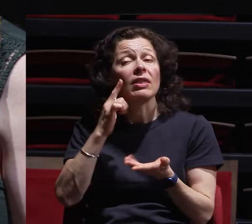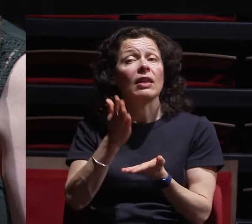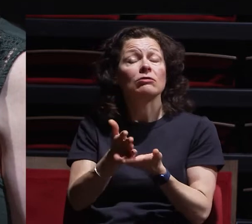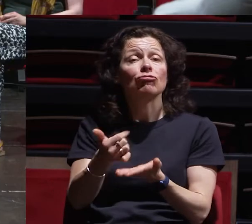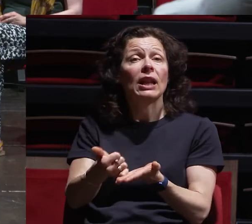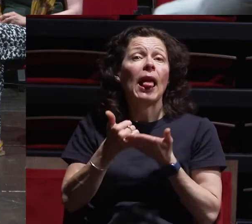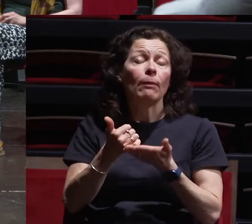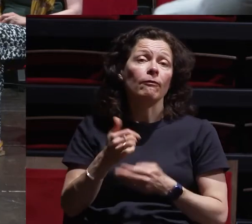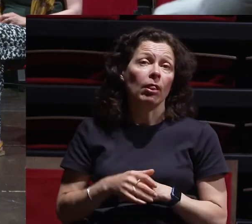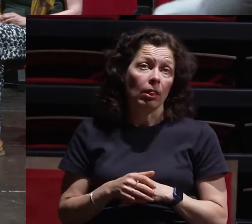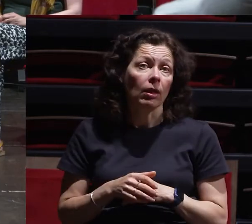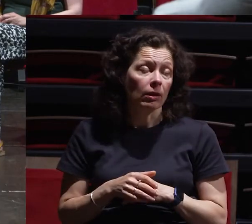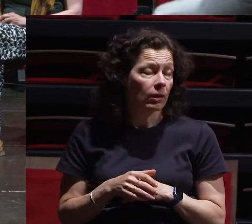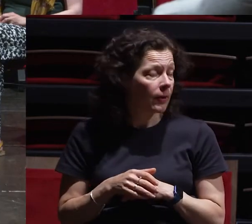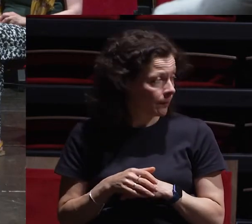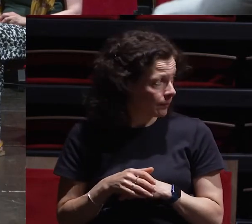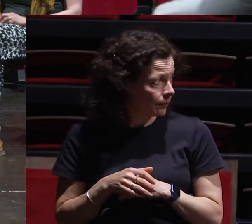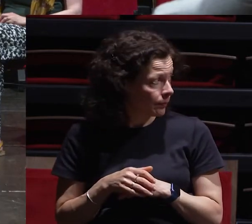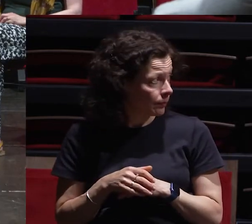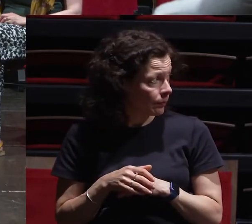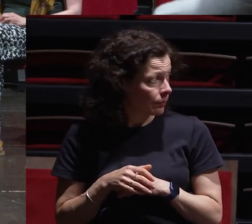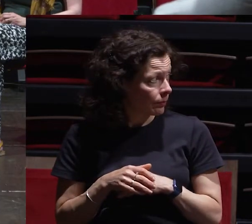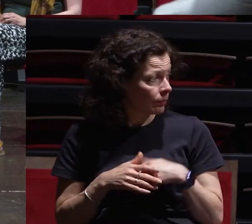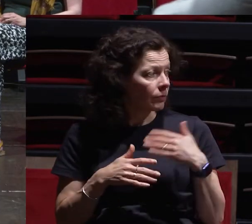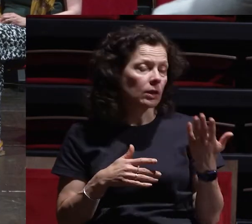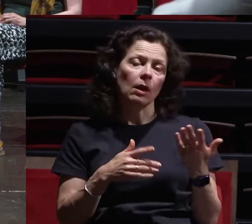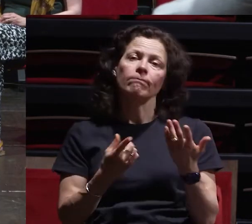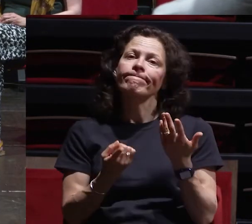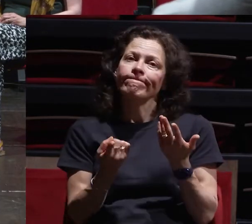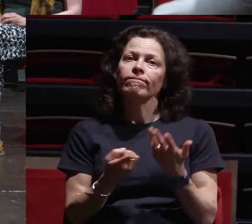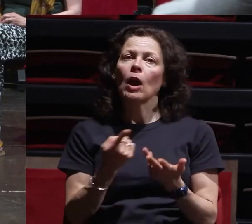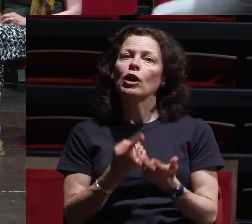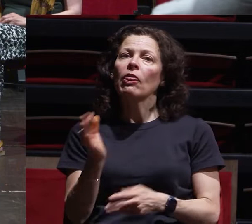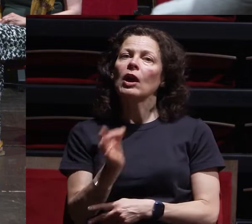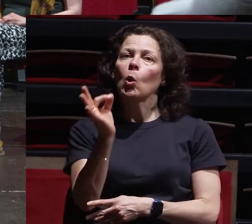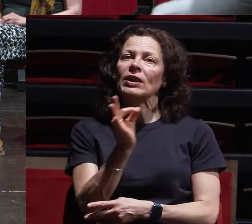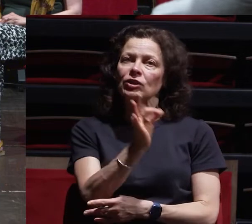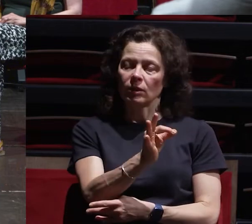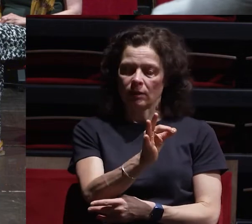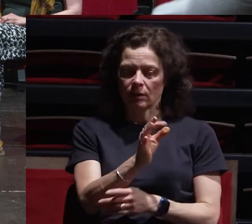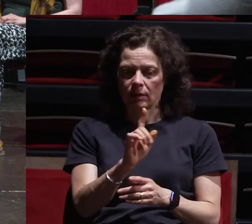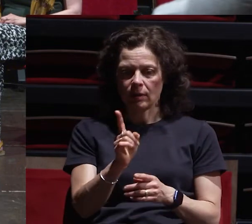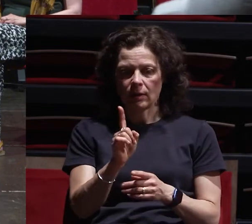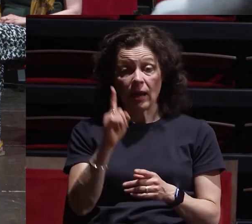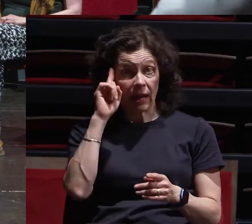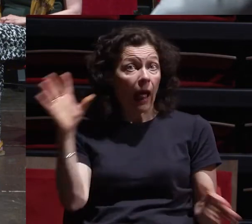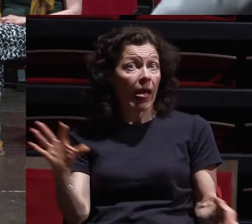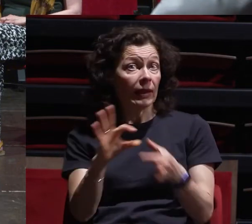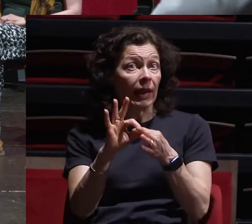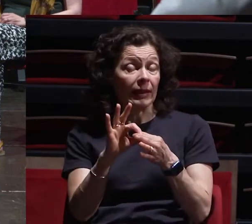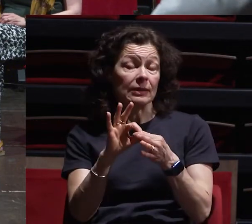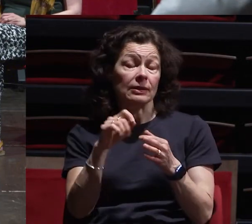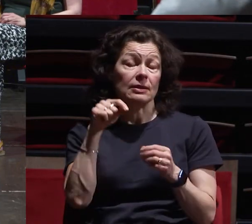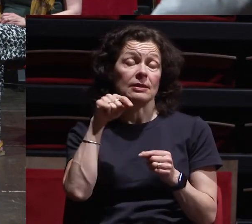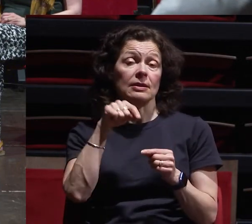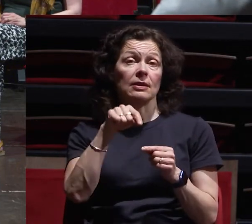I think it's really helpful, really, really helpful. So another question I have for